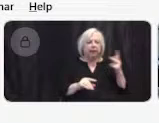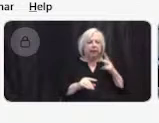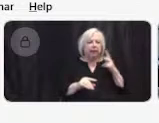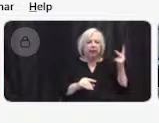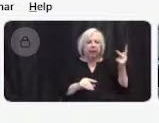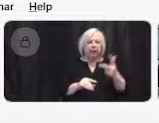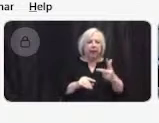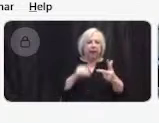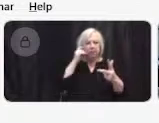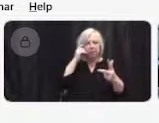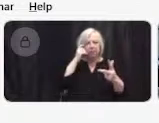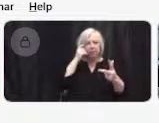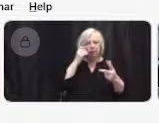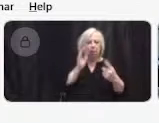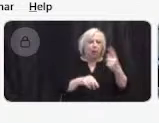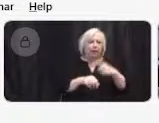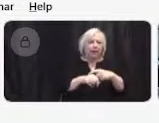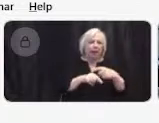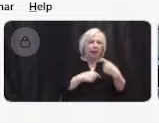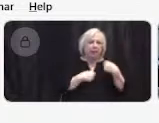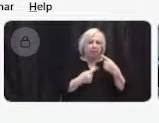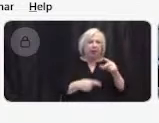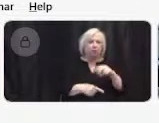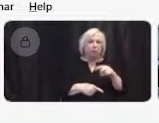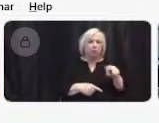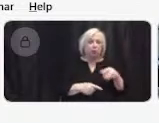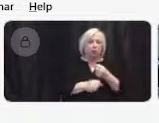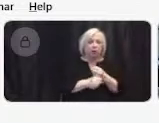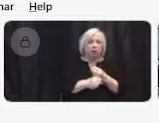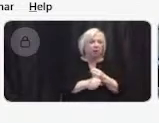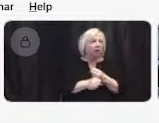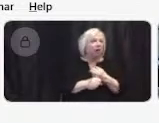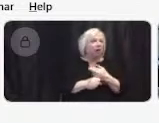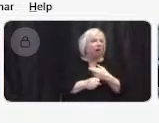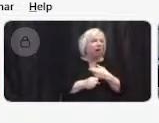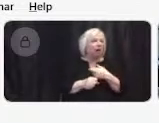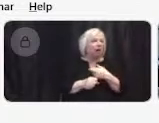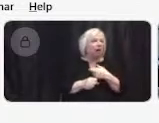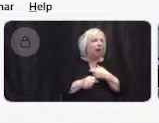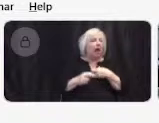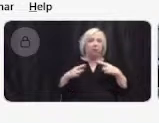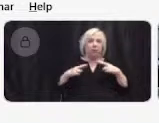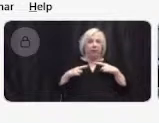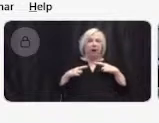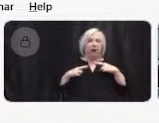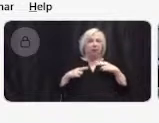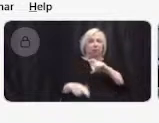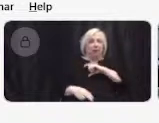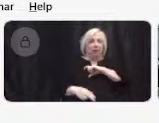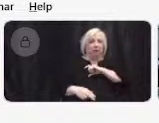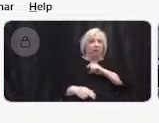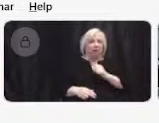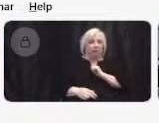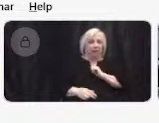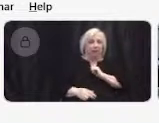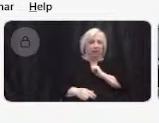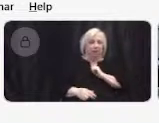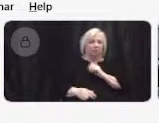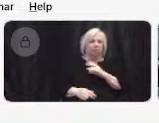I know 22 years, so only one time. Certainly I'm a retired law enforcement officer. And I